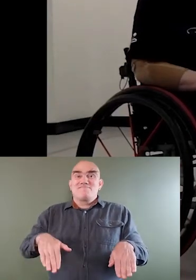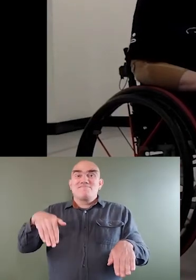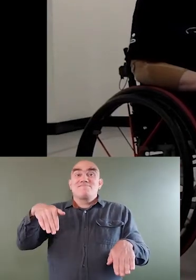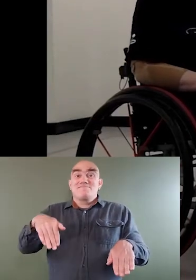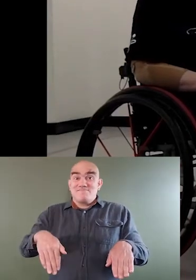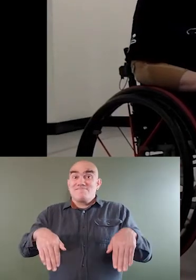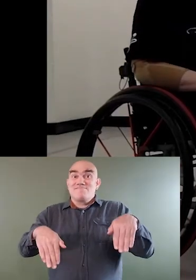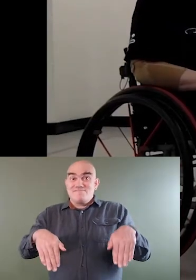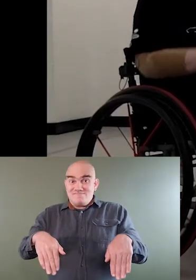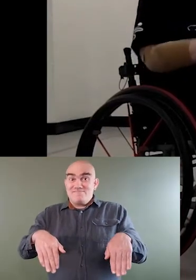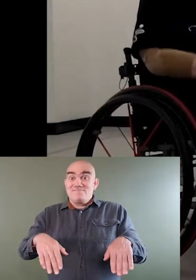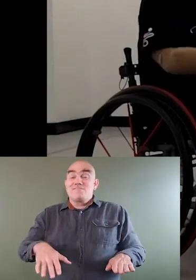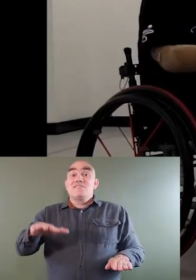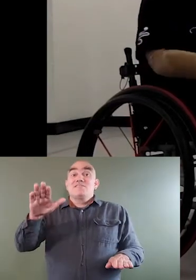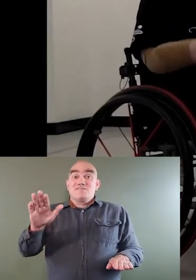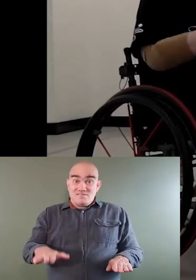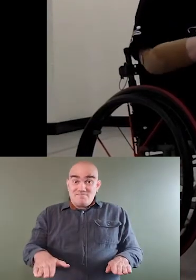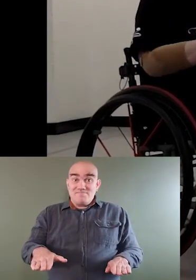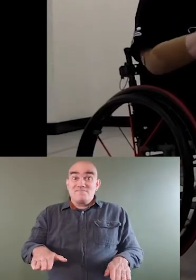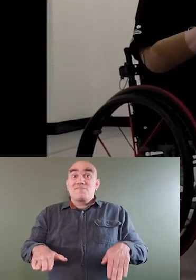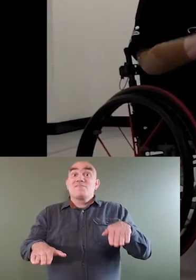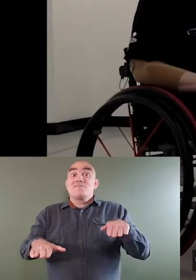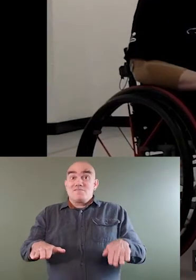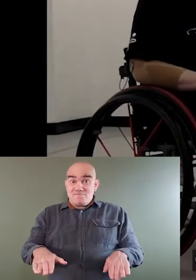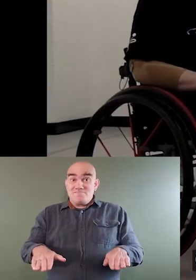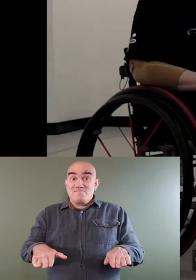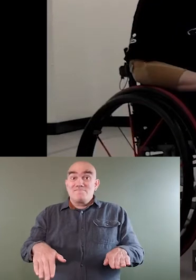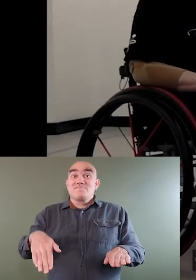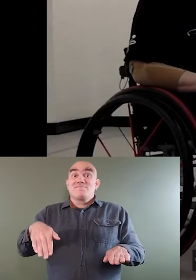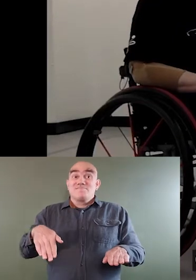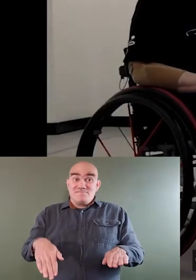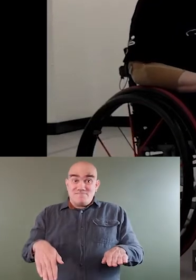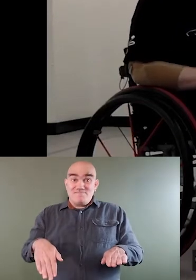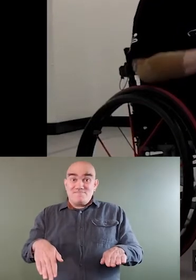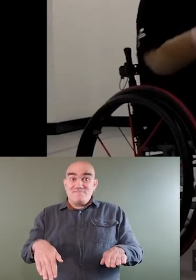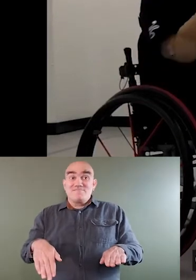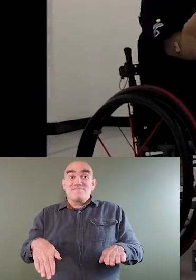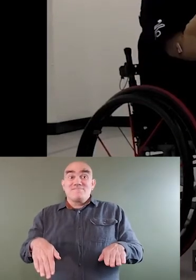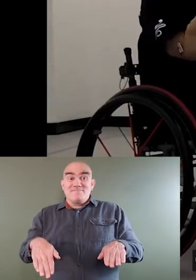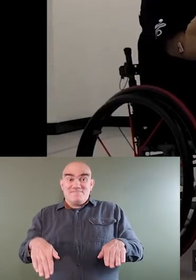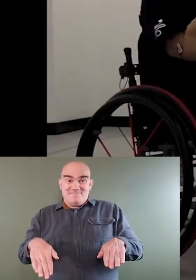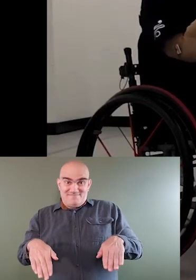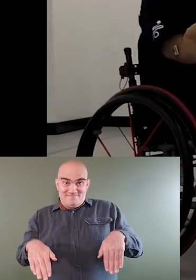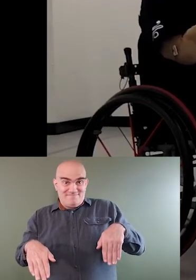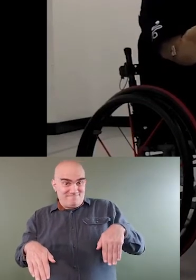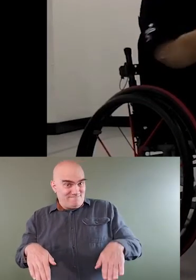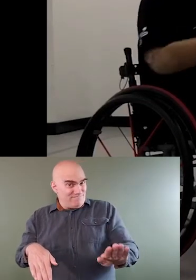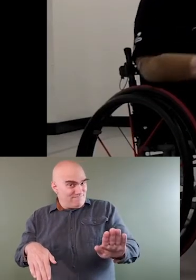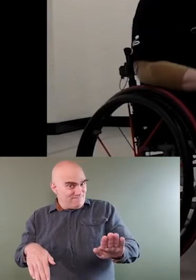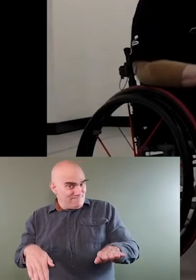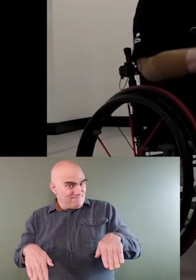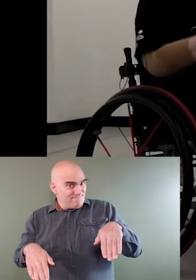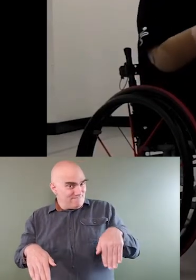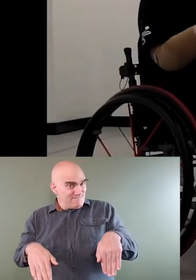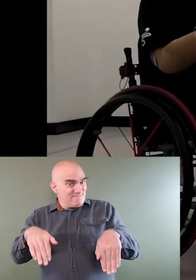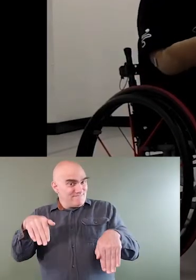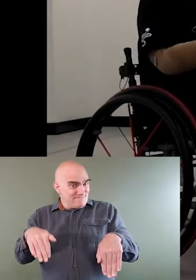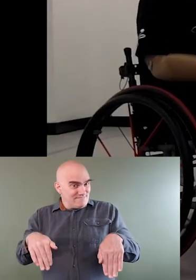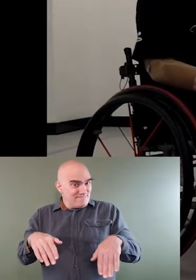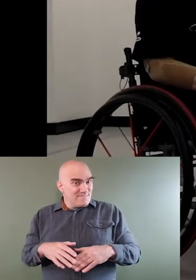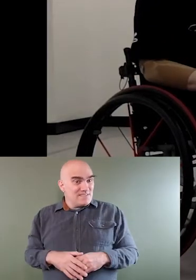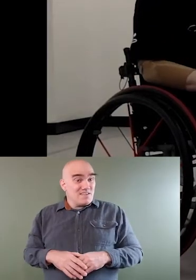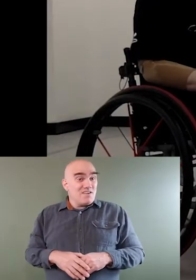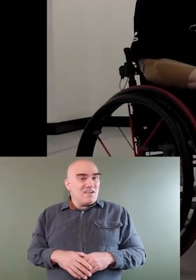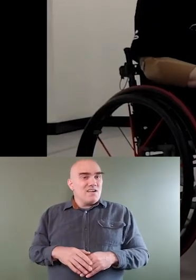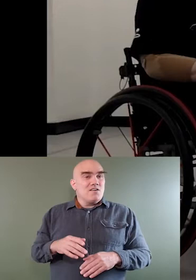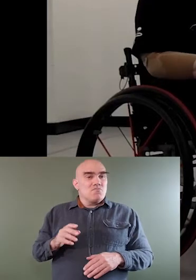hop, step, go, left, step. Good, let's review one more time the steps. The right